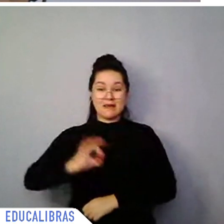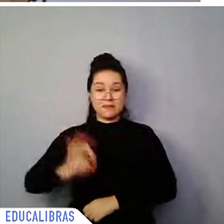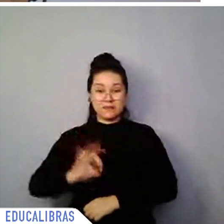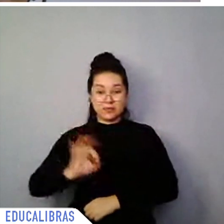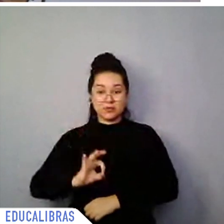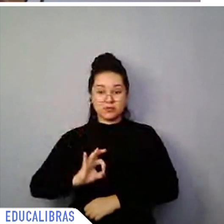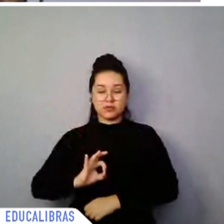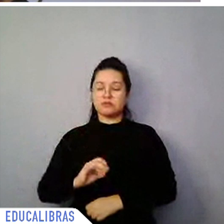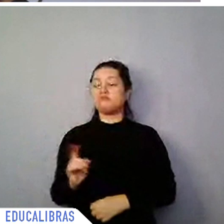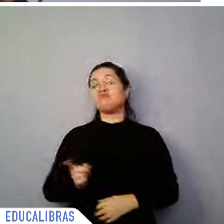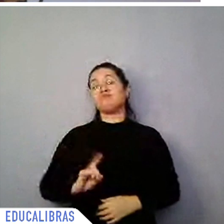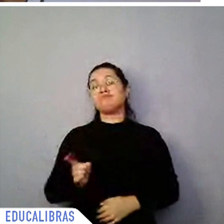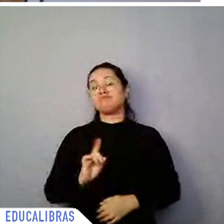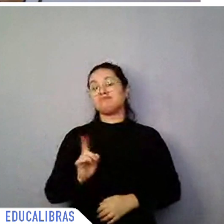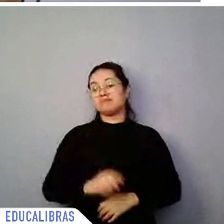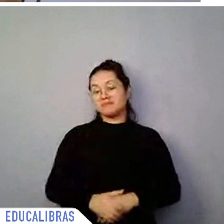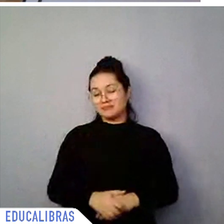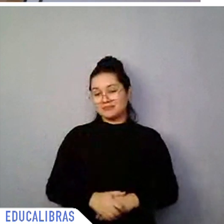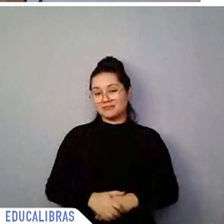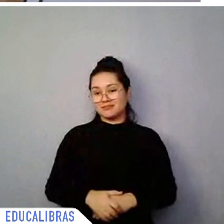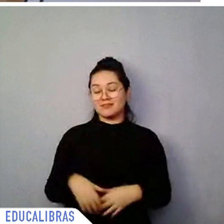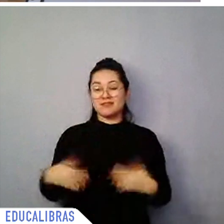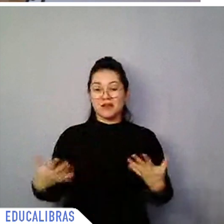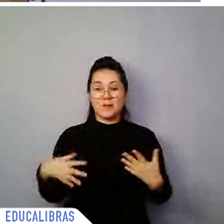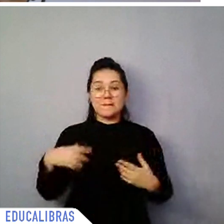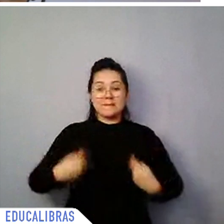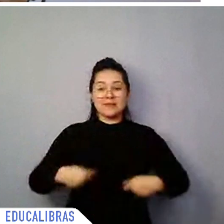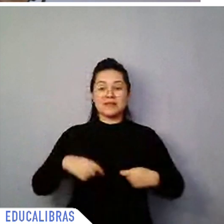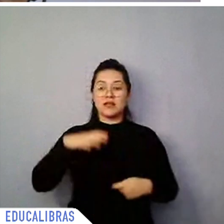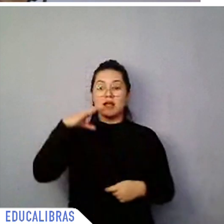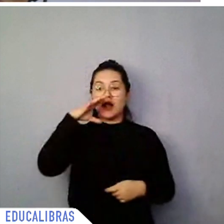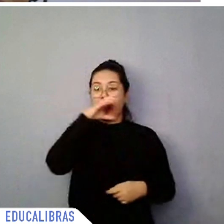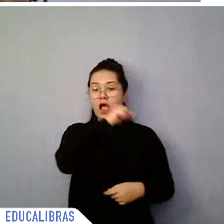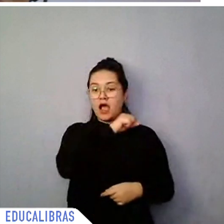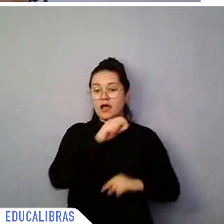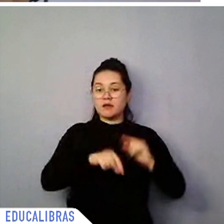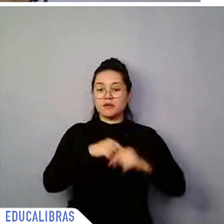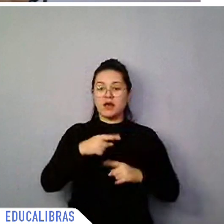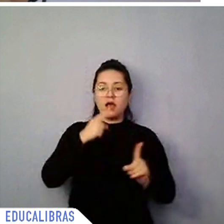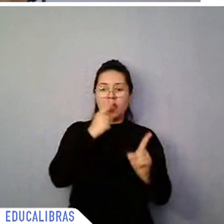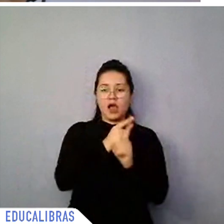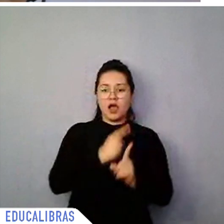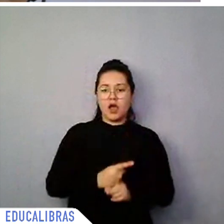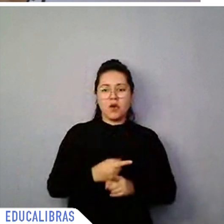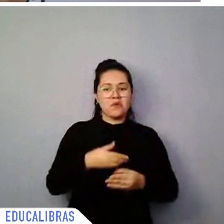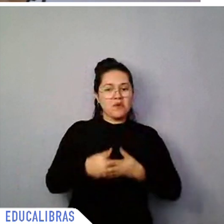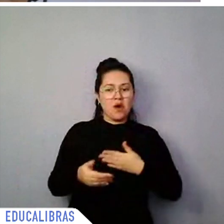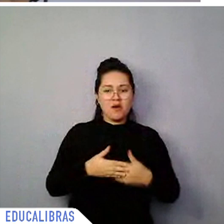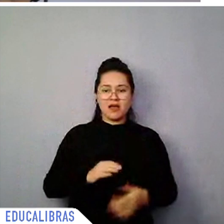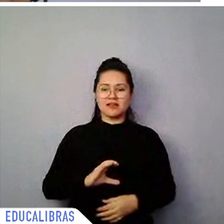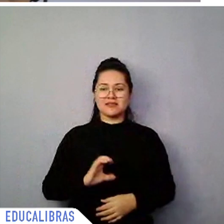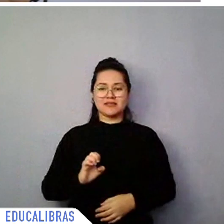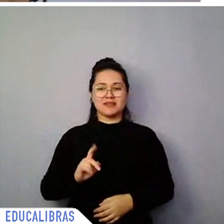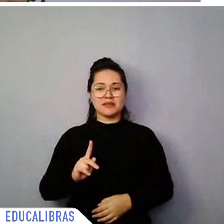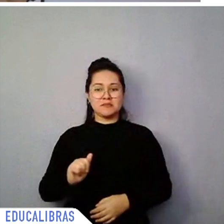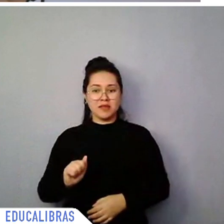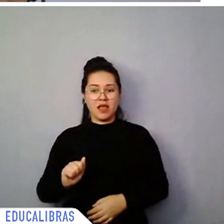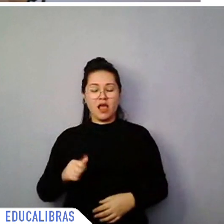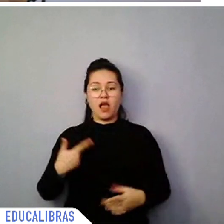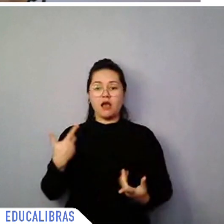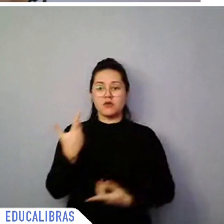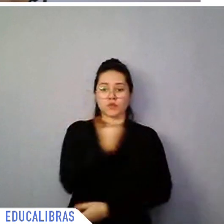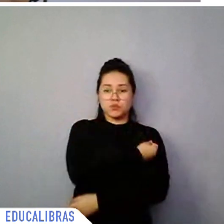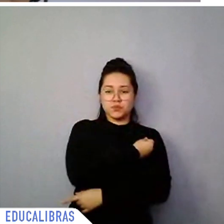active, the virus will continue replicating. We need to detect cases as fast as possible. We need to be